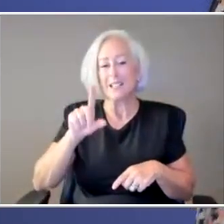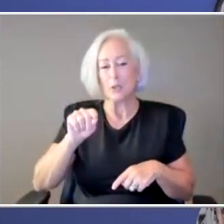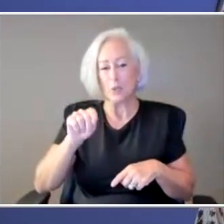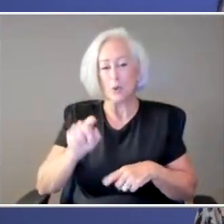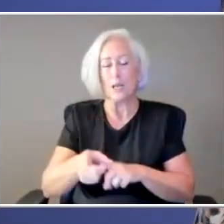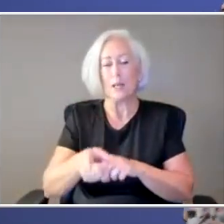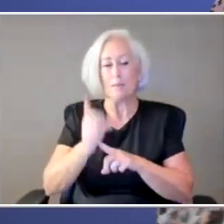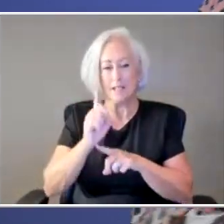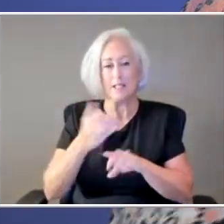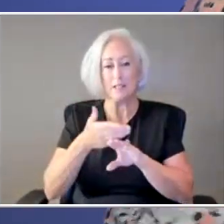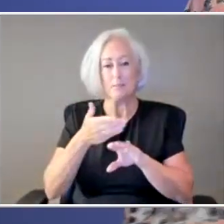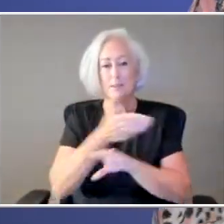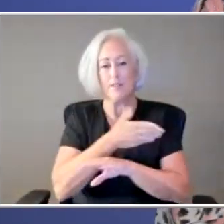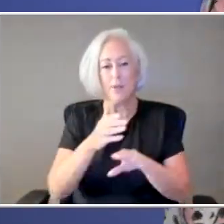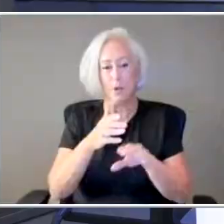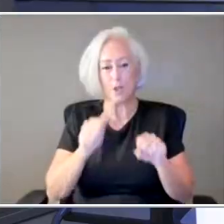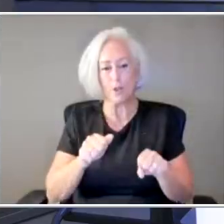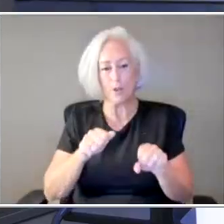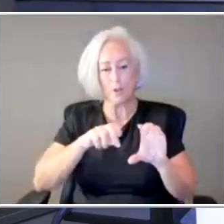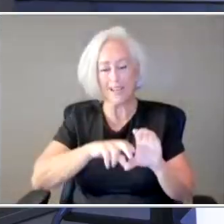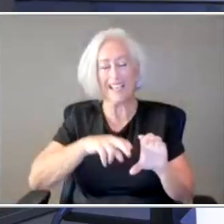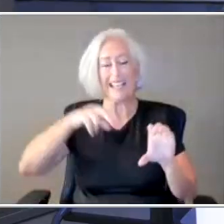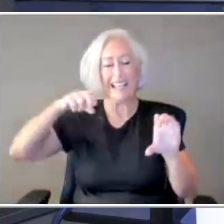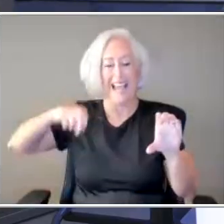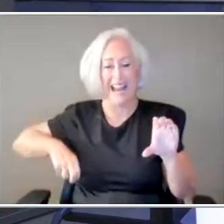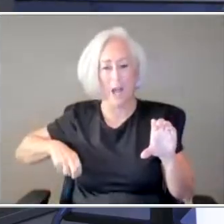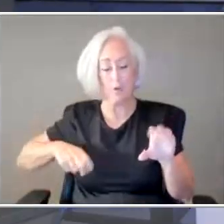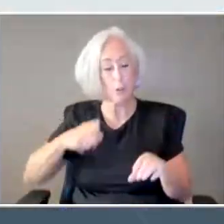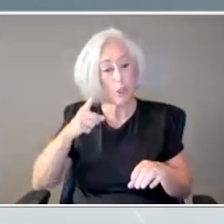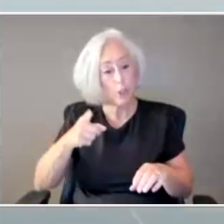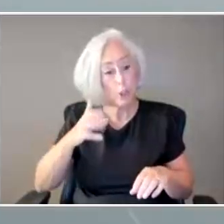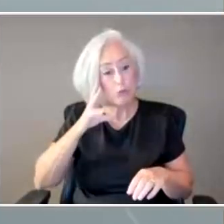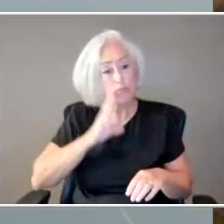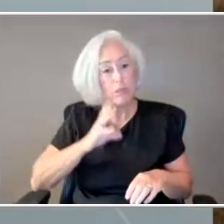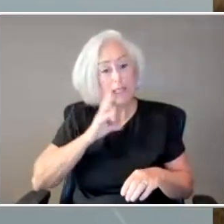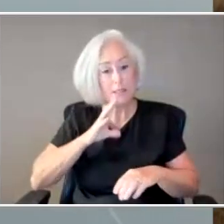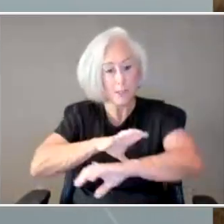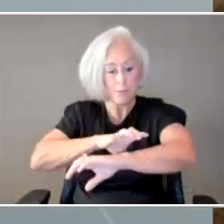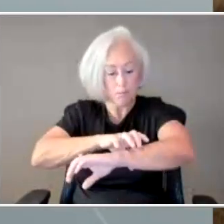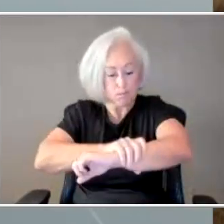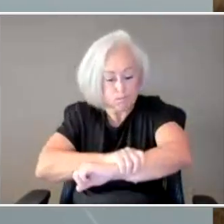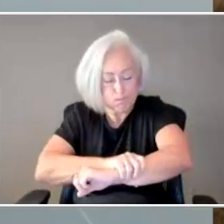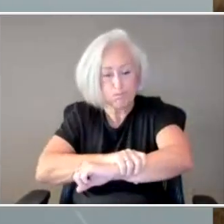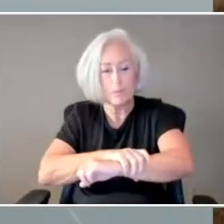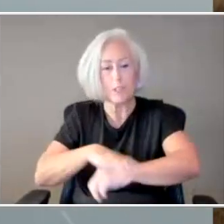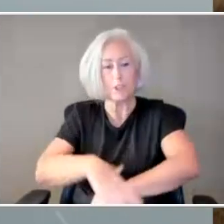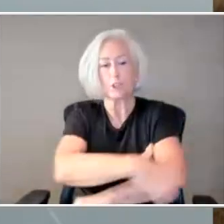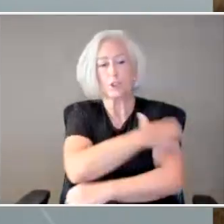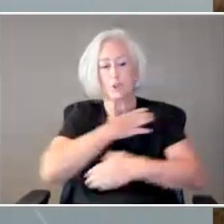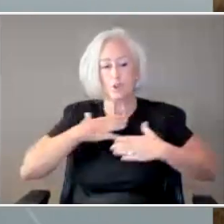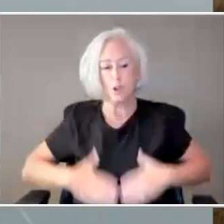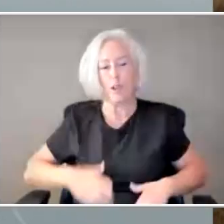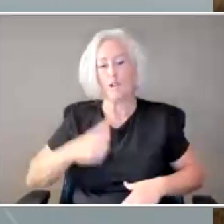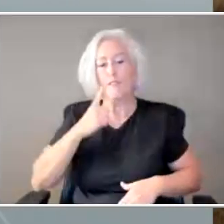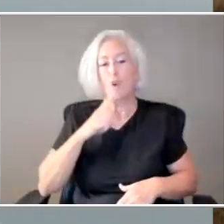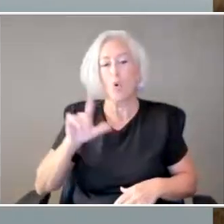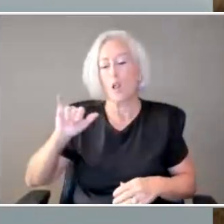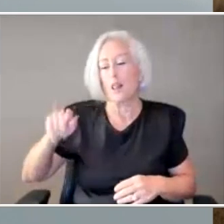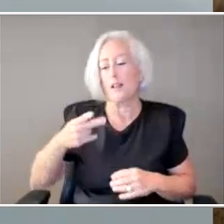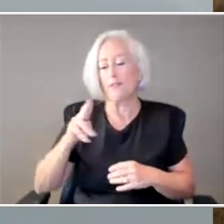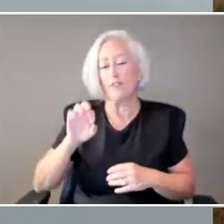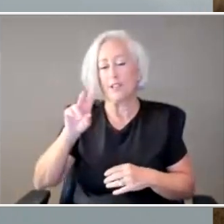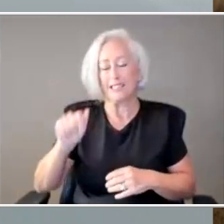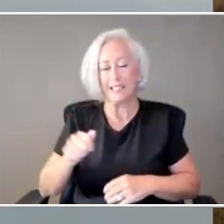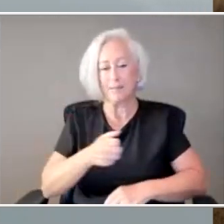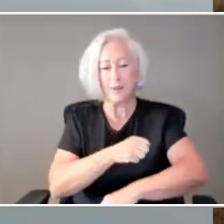me out. So you spent time in a compression suit also. This was for lymphedema. Yep. Right? What was this like? What did this feel like? It's like